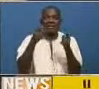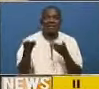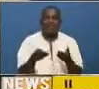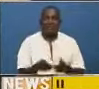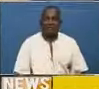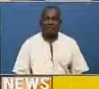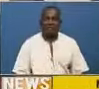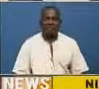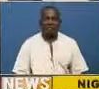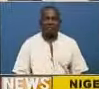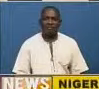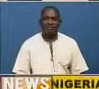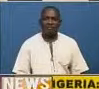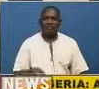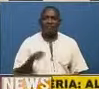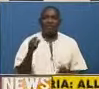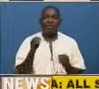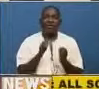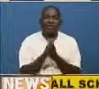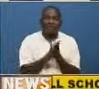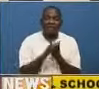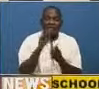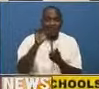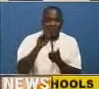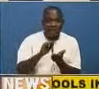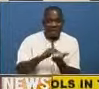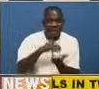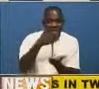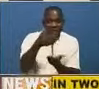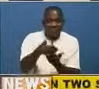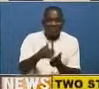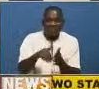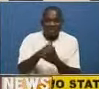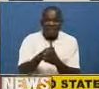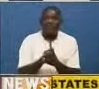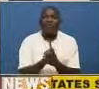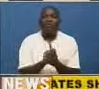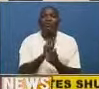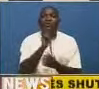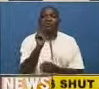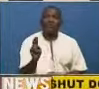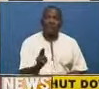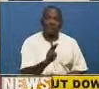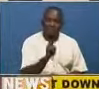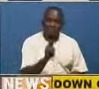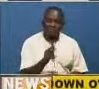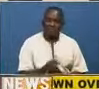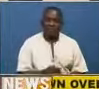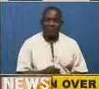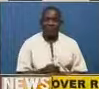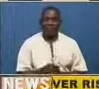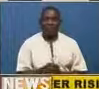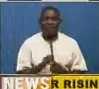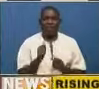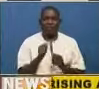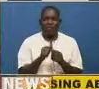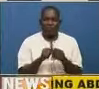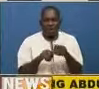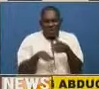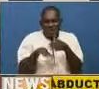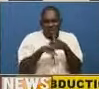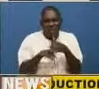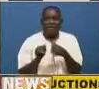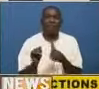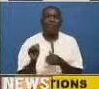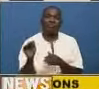Education Service. The interesting thing is that the laptops and how we're going to put them to use will fall directly